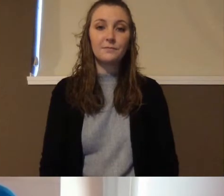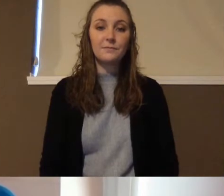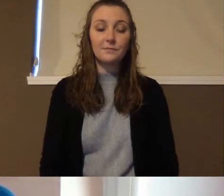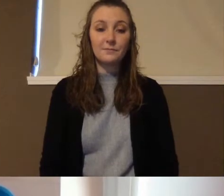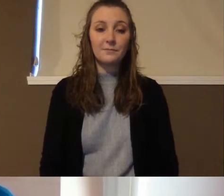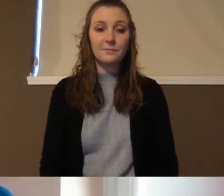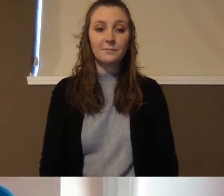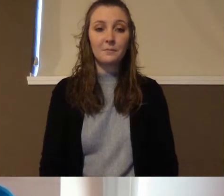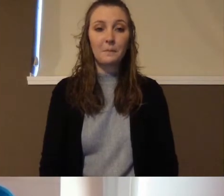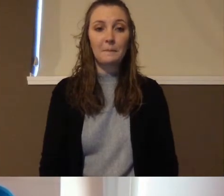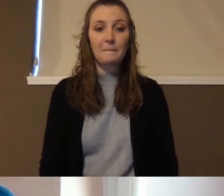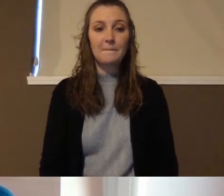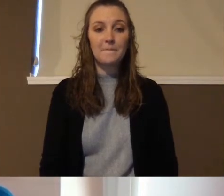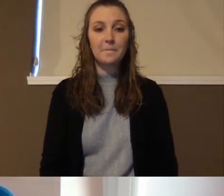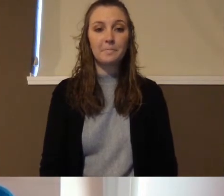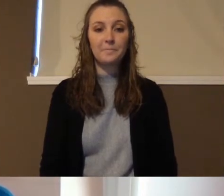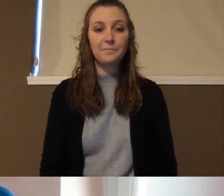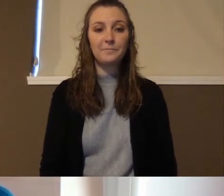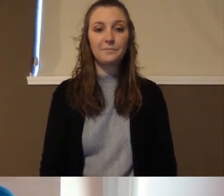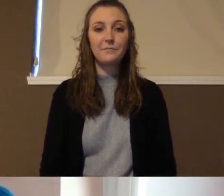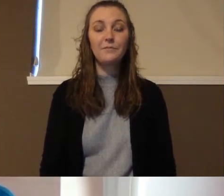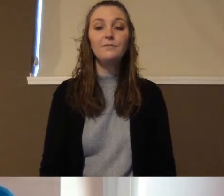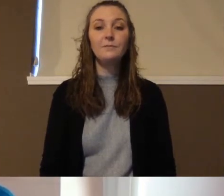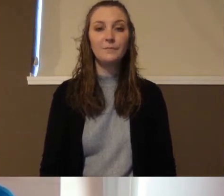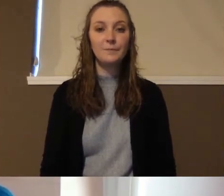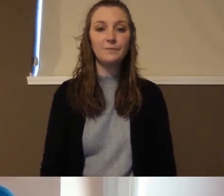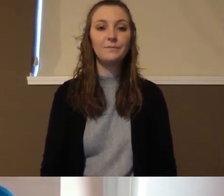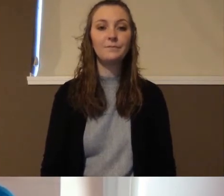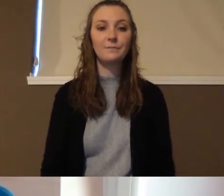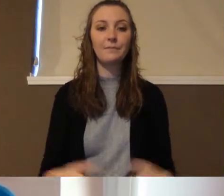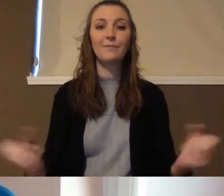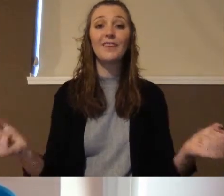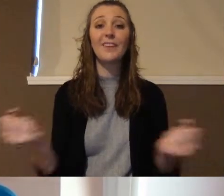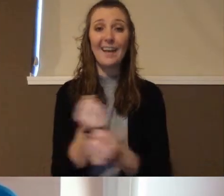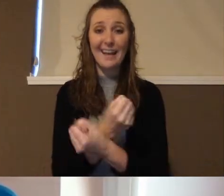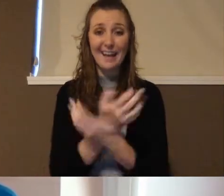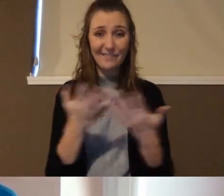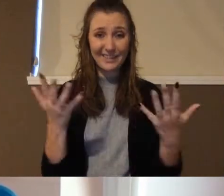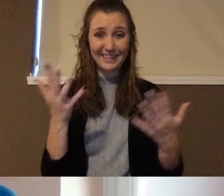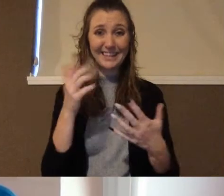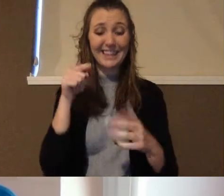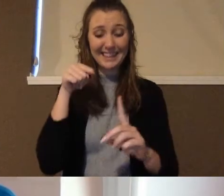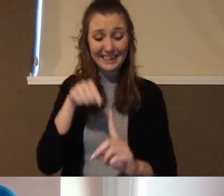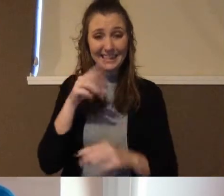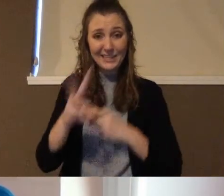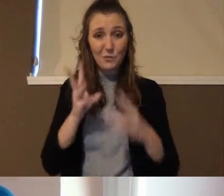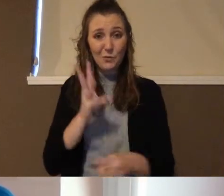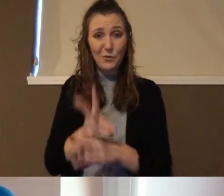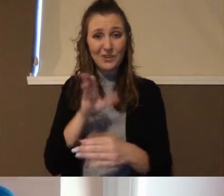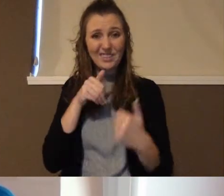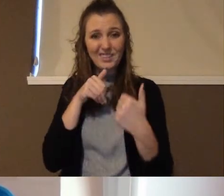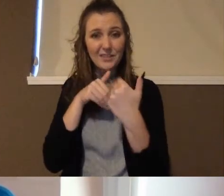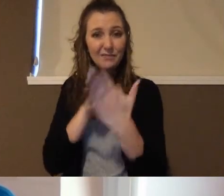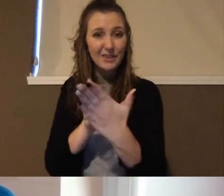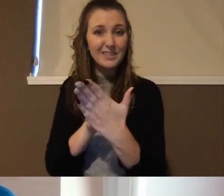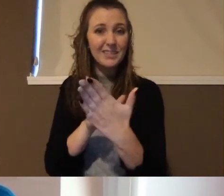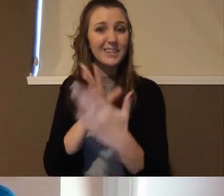Everything that this world is facing right now needs a fresh word from